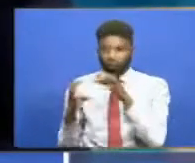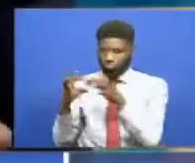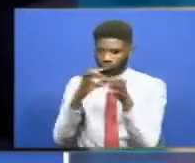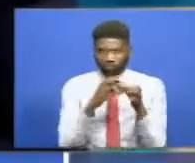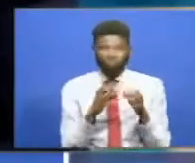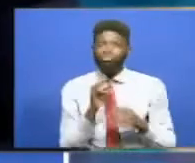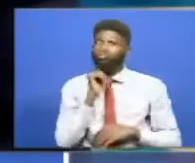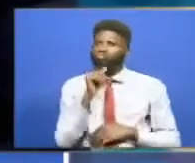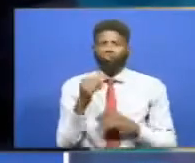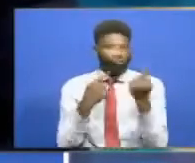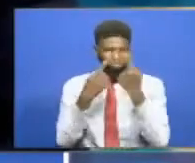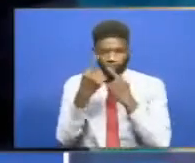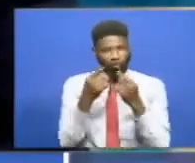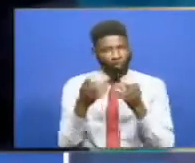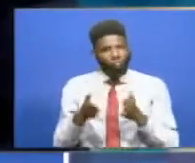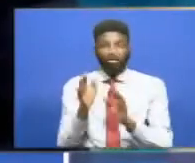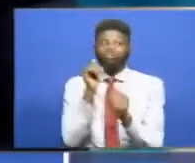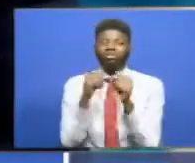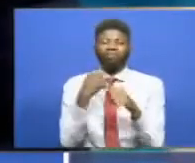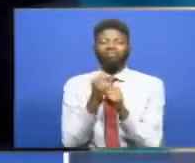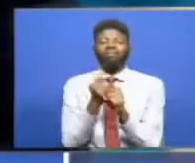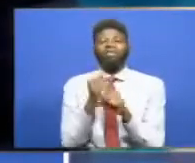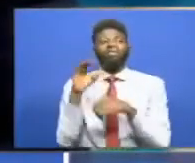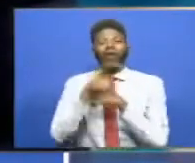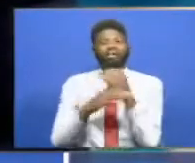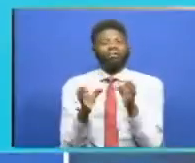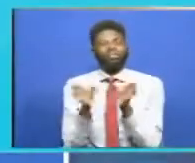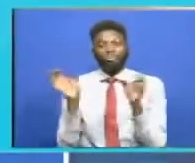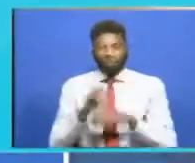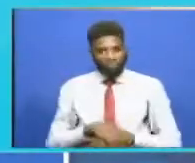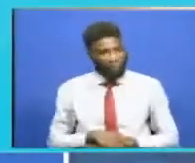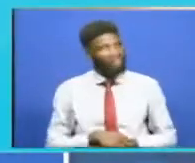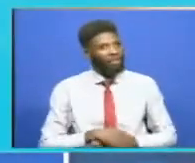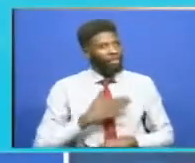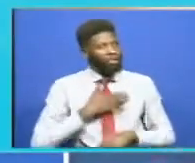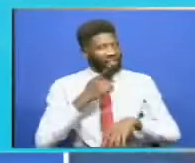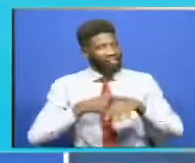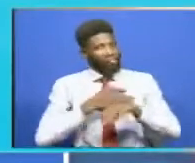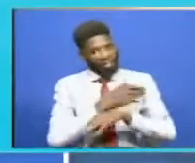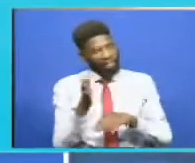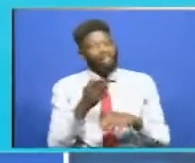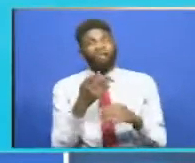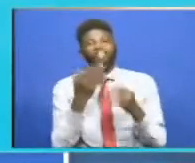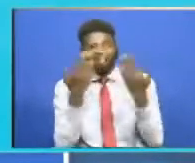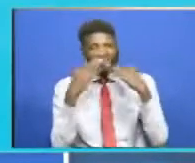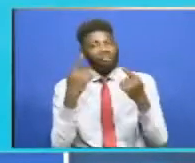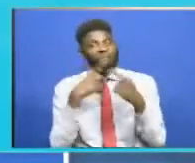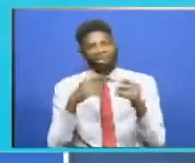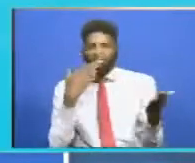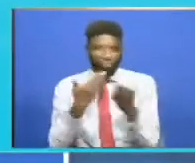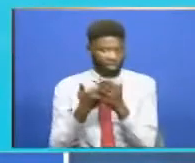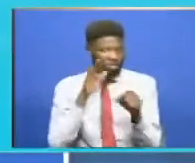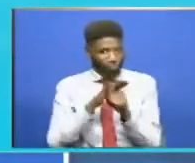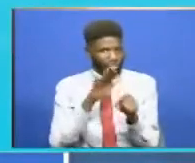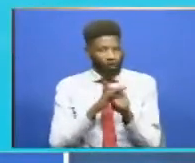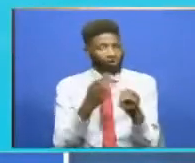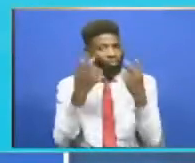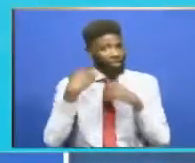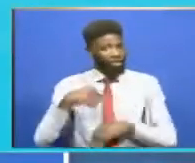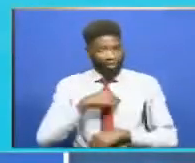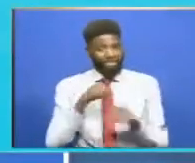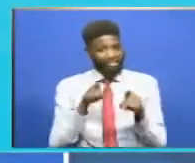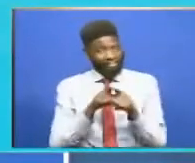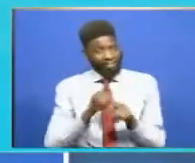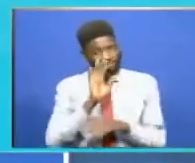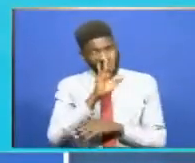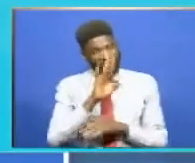rhetoric that divides the country. Indeed. And unfortunately, we are out of time, but thank you so much for joining us and for your insight,